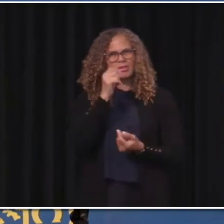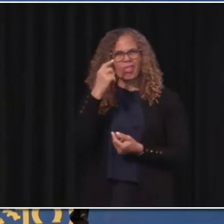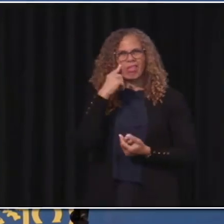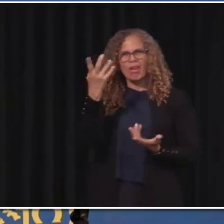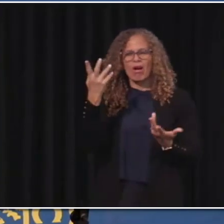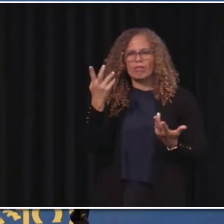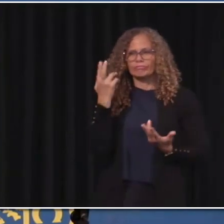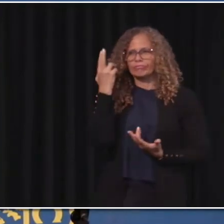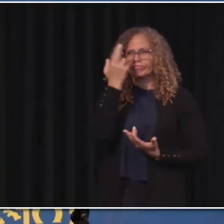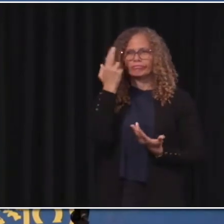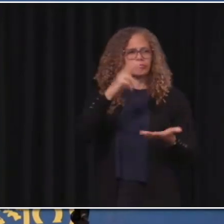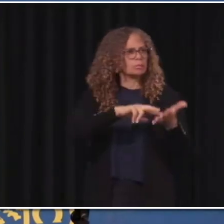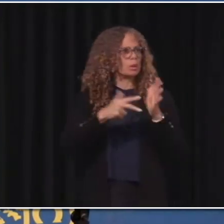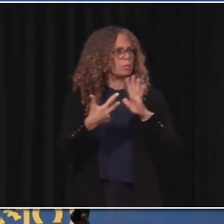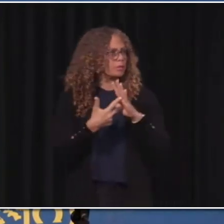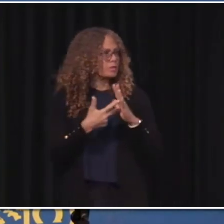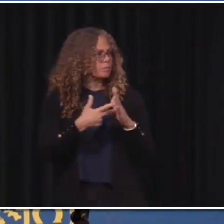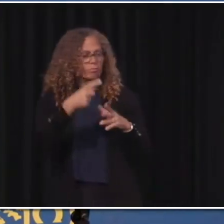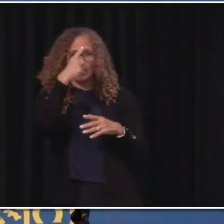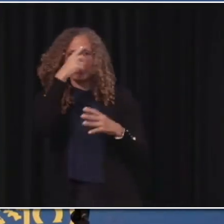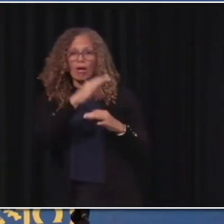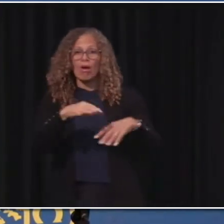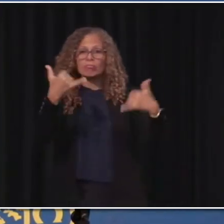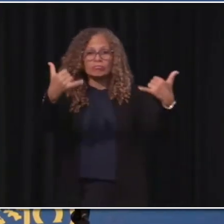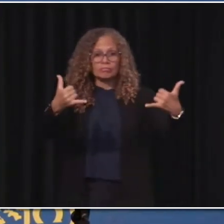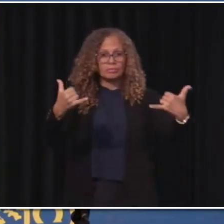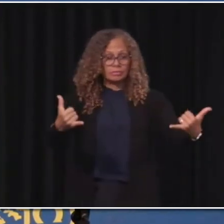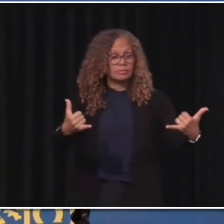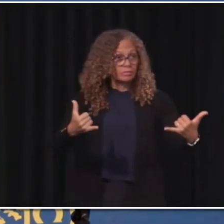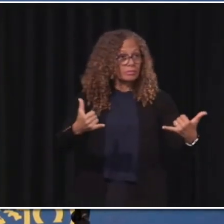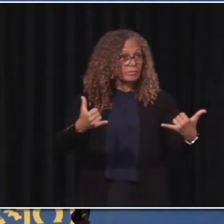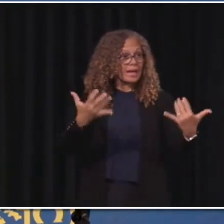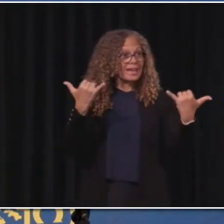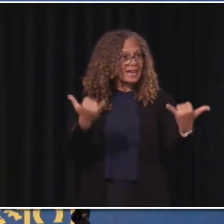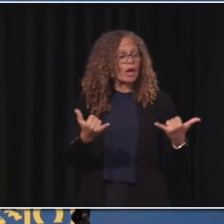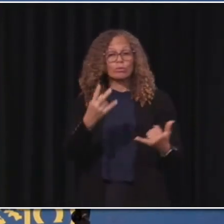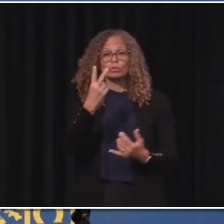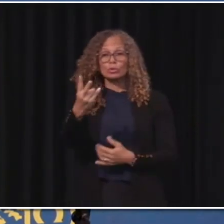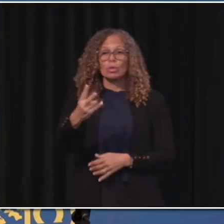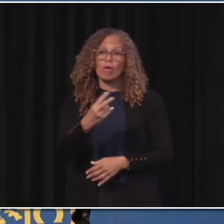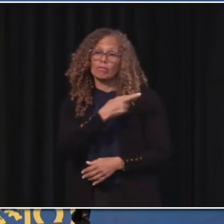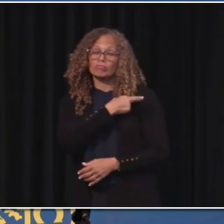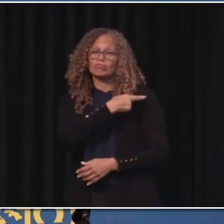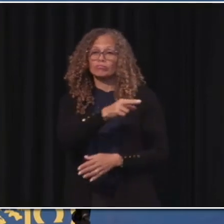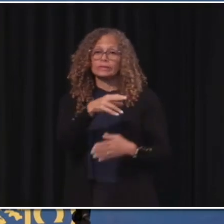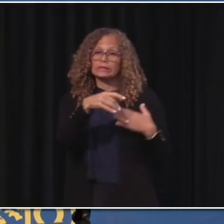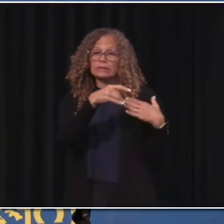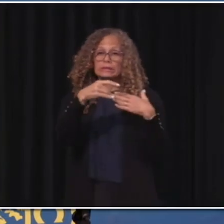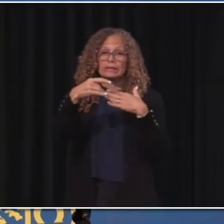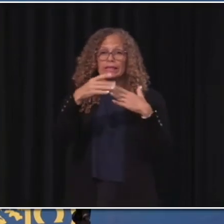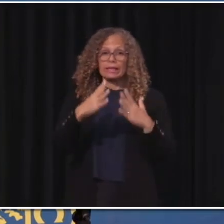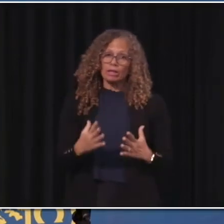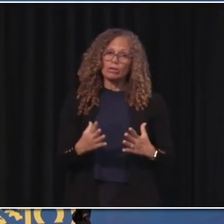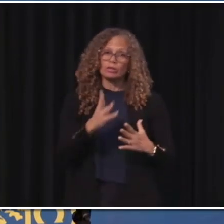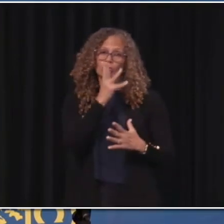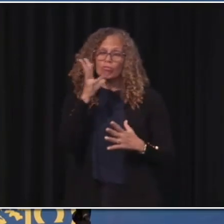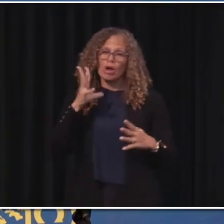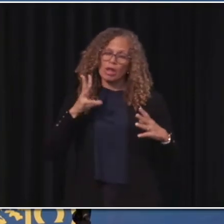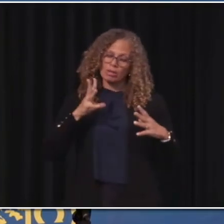but presence. And we're honored to be joined by two remarkable faith leaders who embody the spirit of